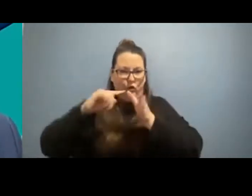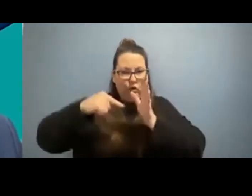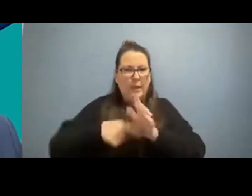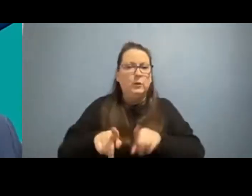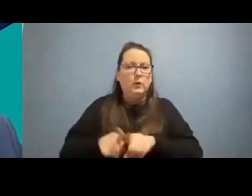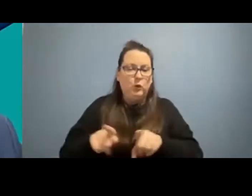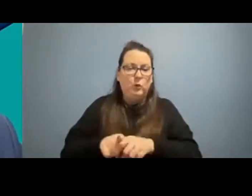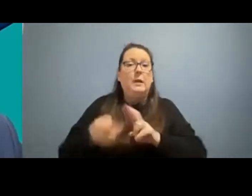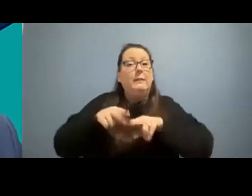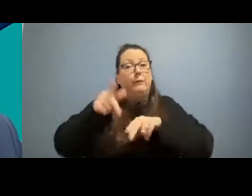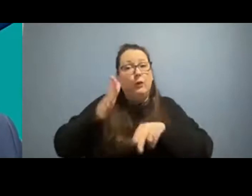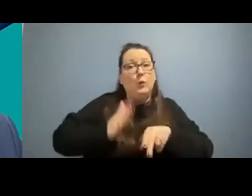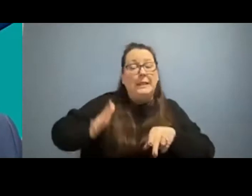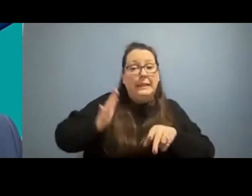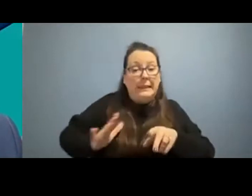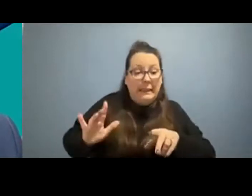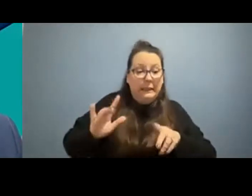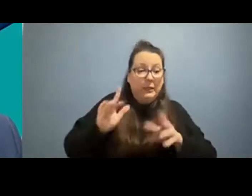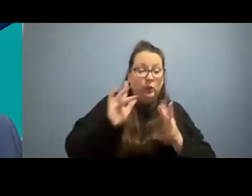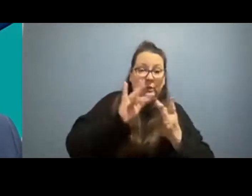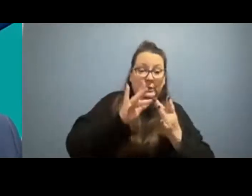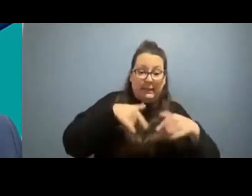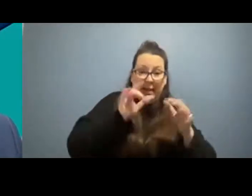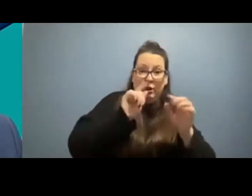reached directly via the following email address: